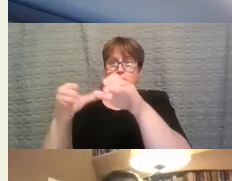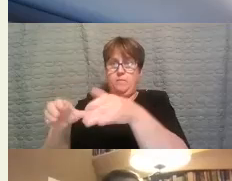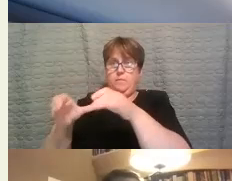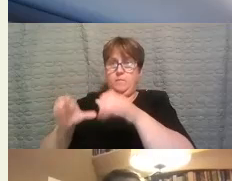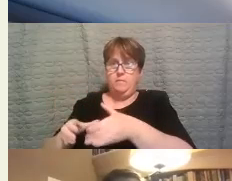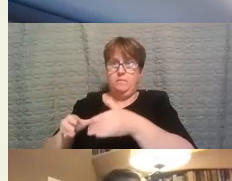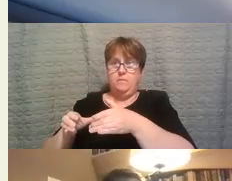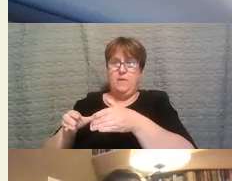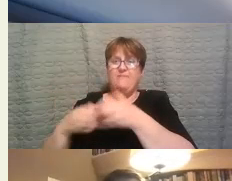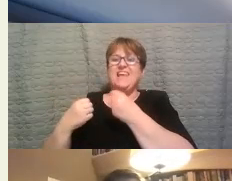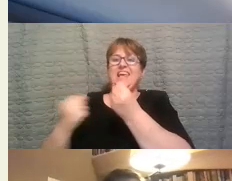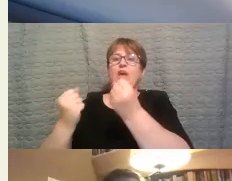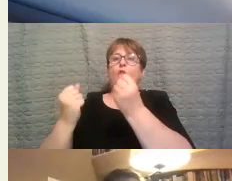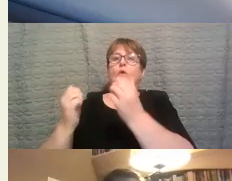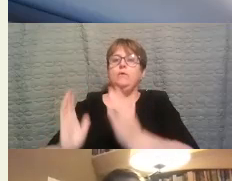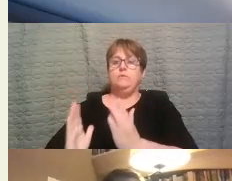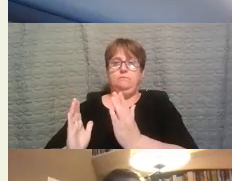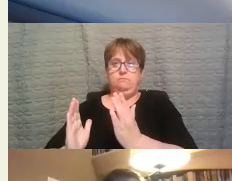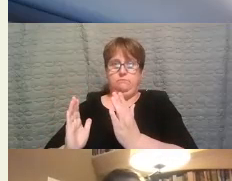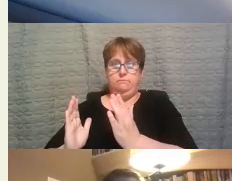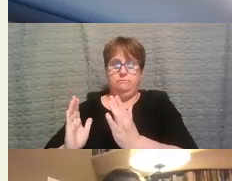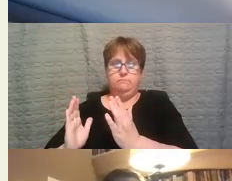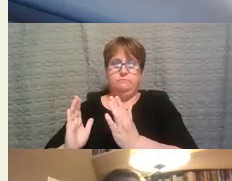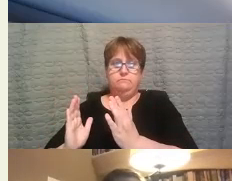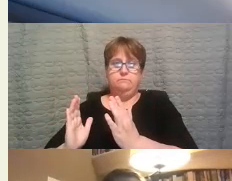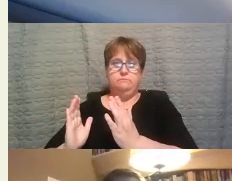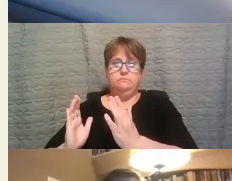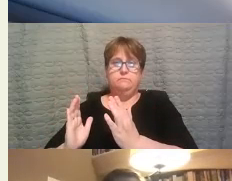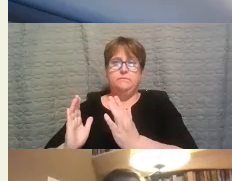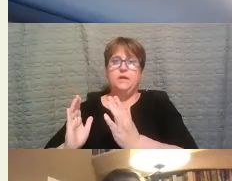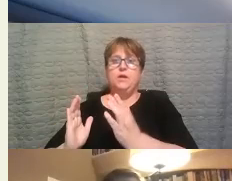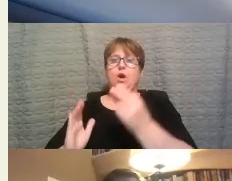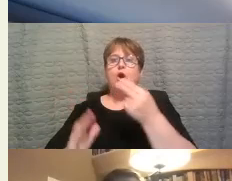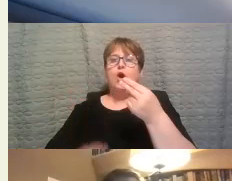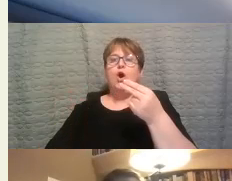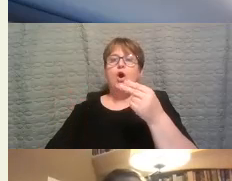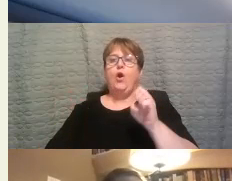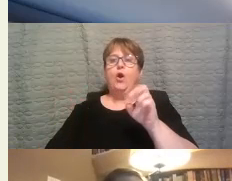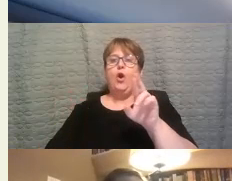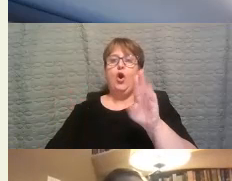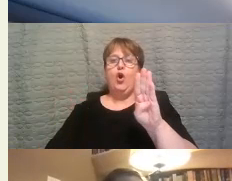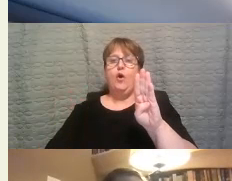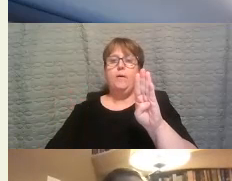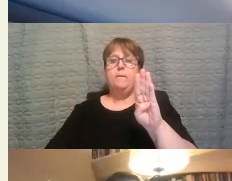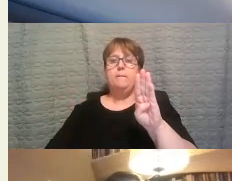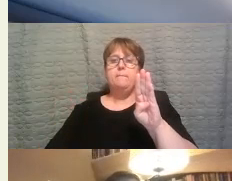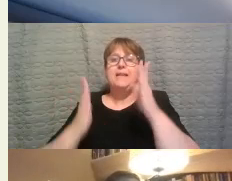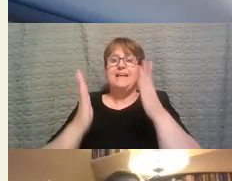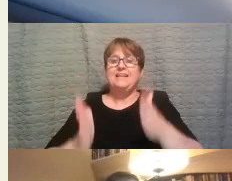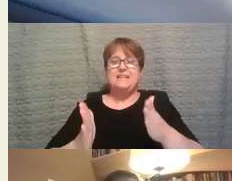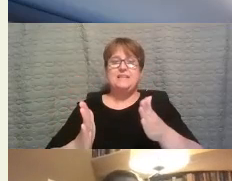of healers, including herbalists, traditional beer attending or